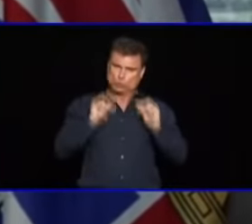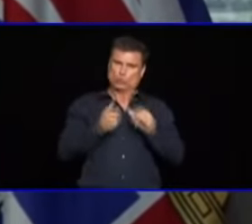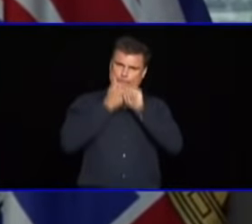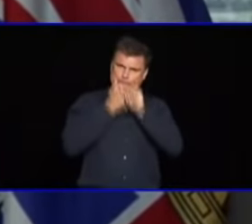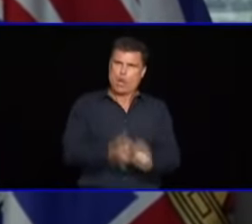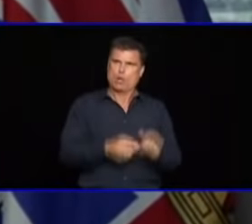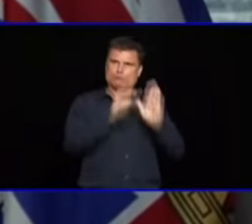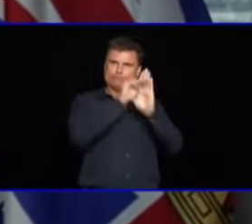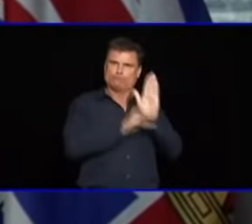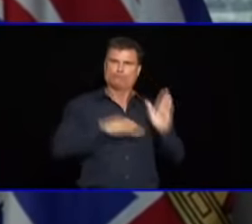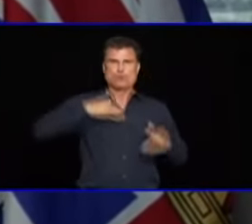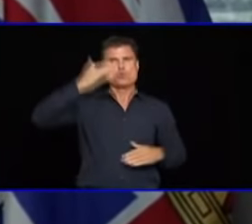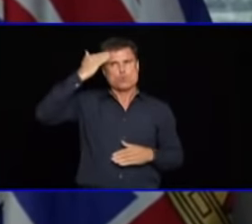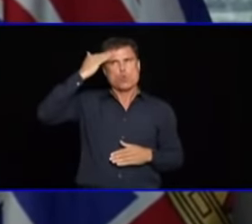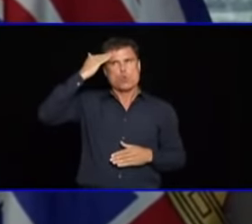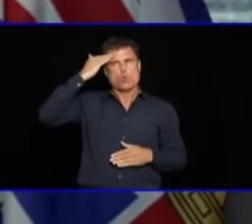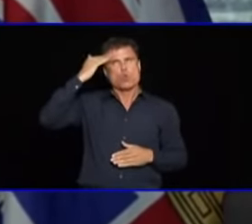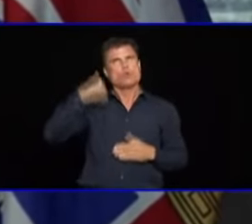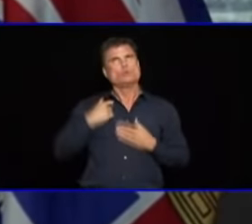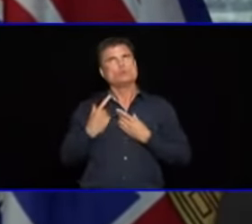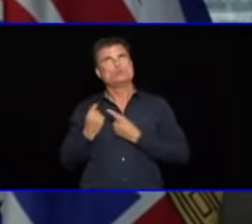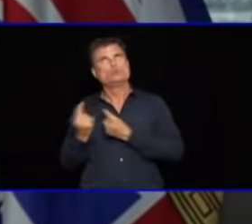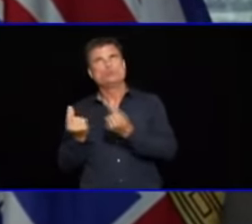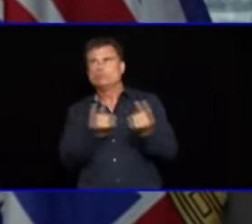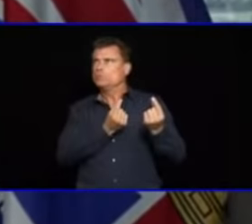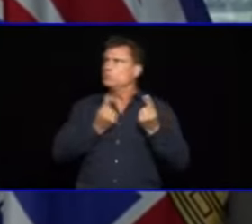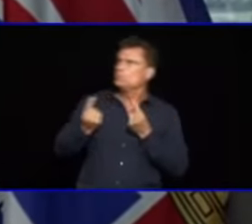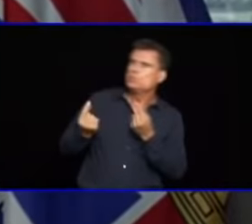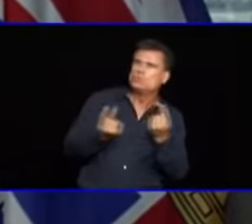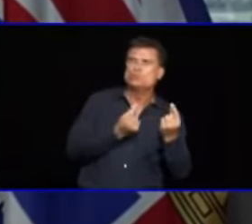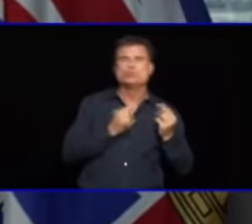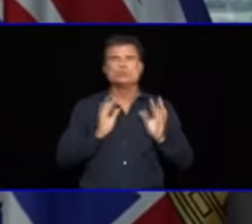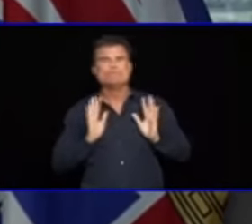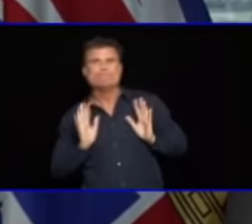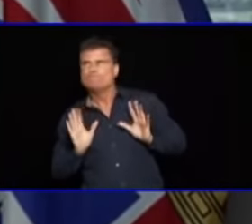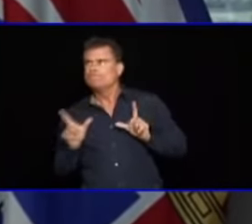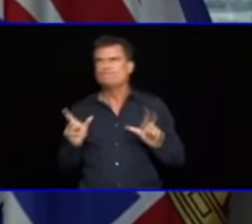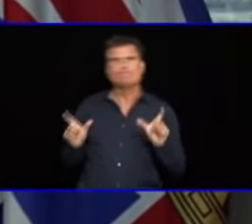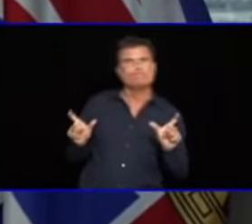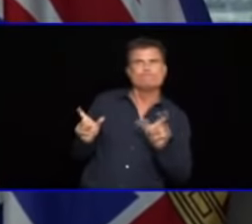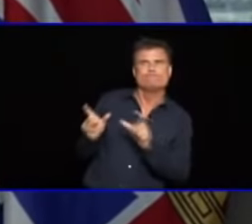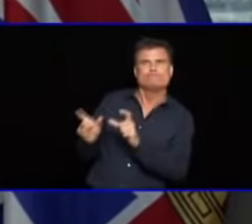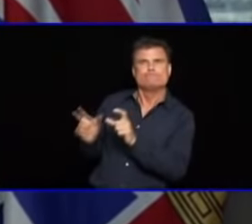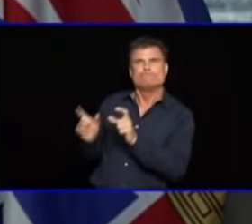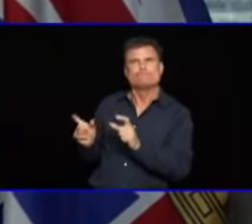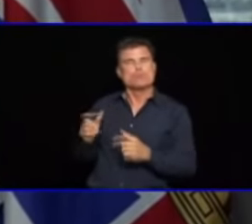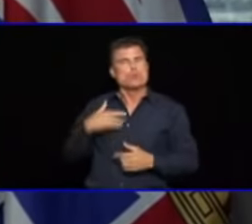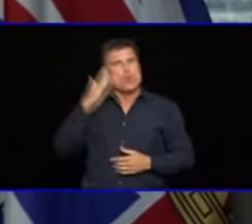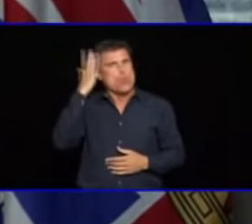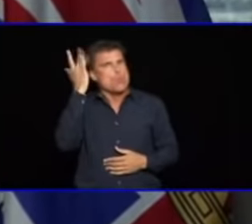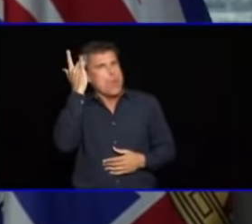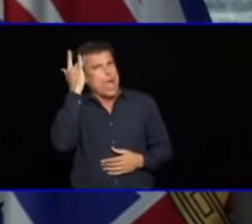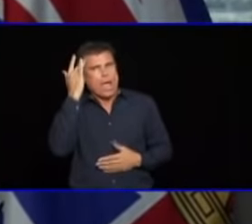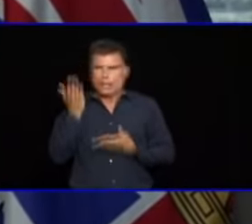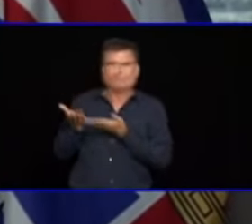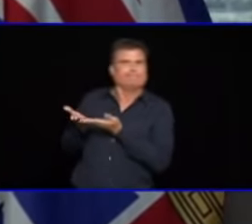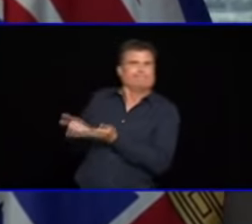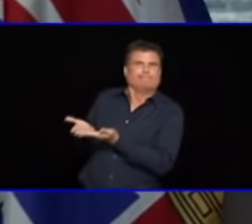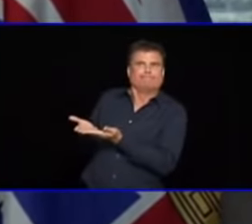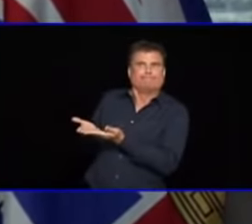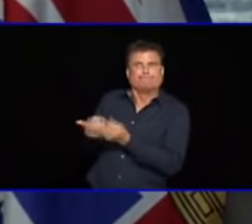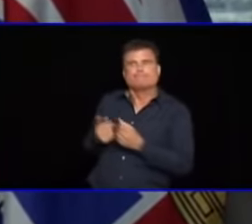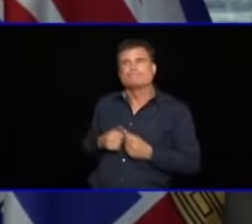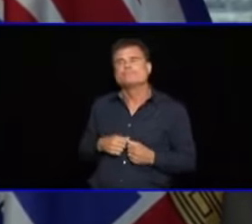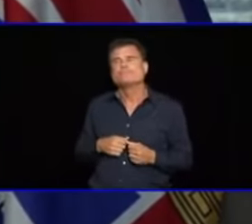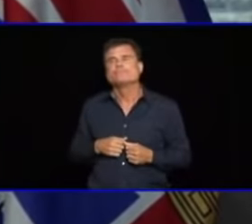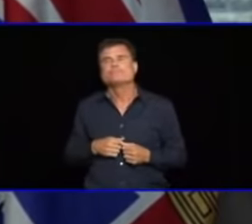We know where we must use our skills. That's everywhere. And we must, and we know why we must use our skills. To